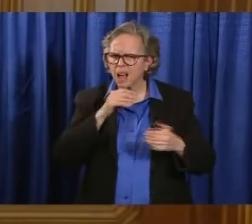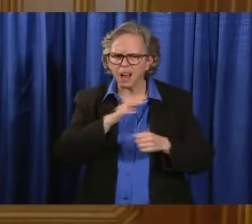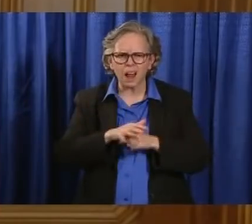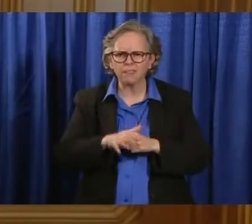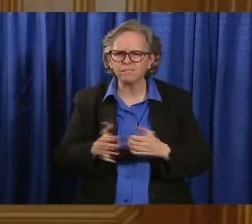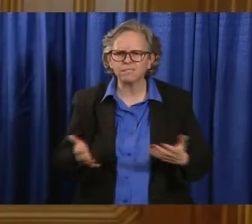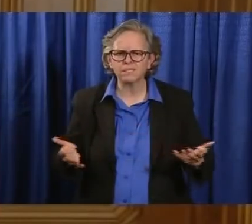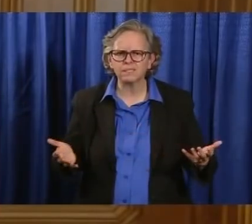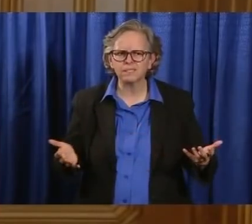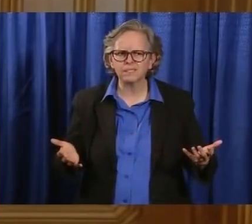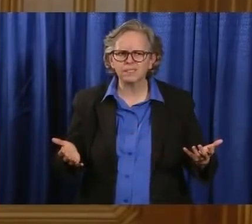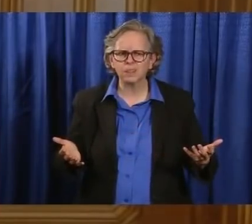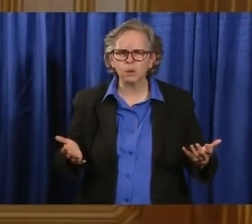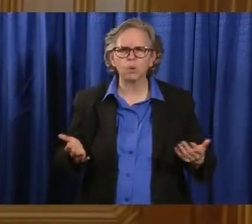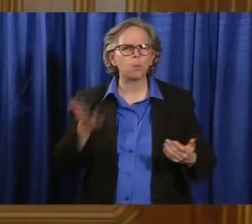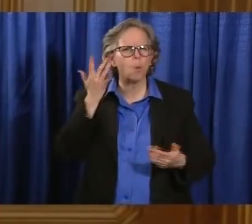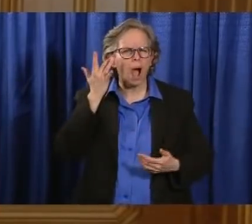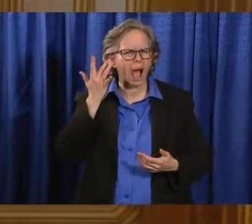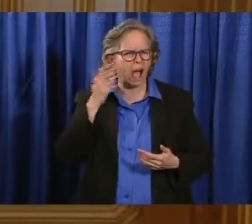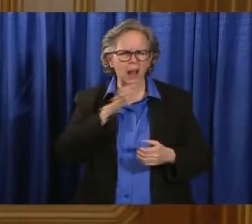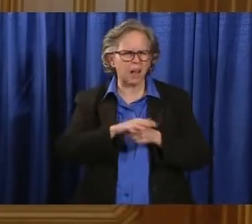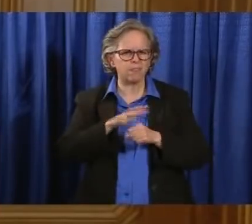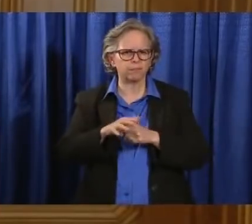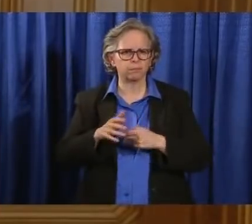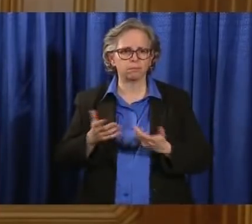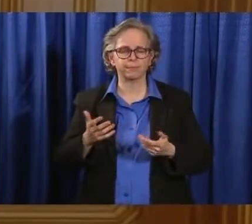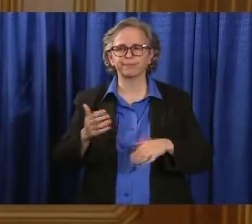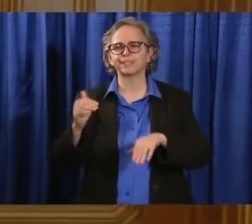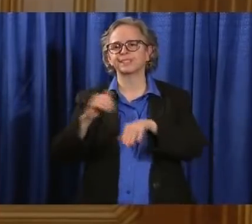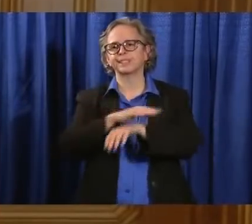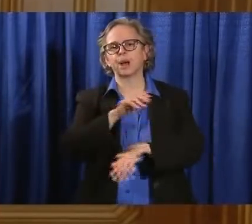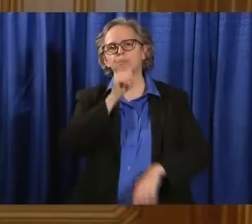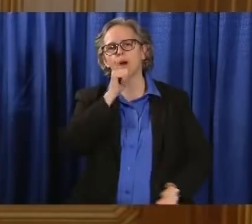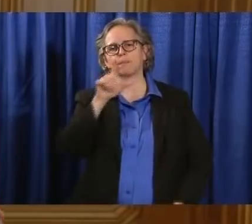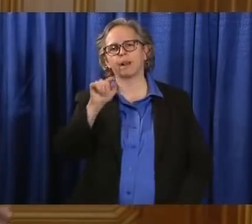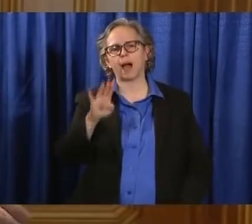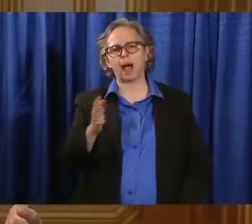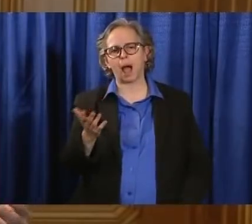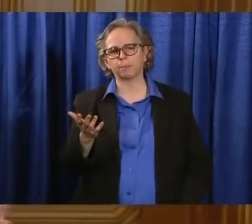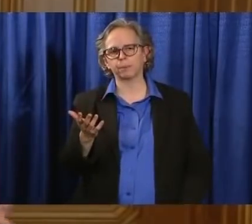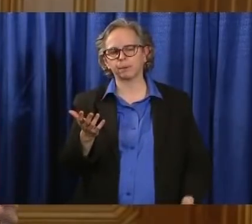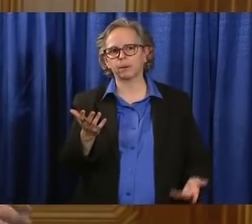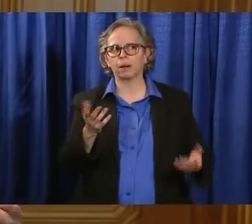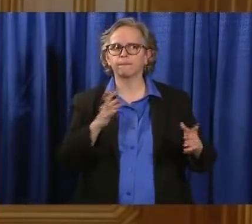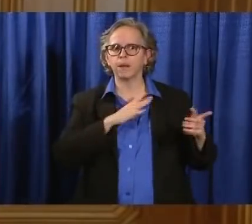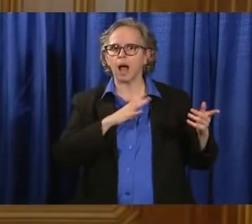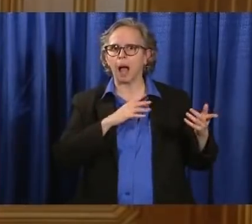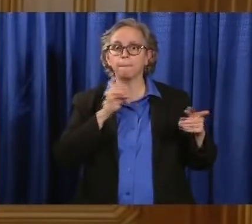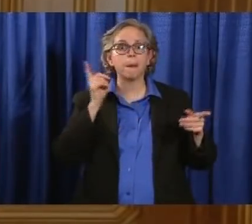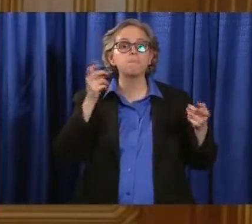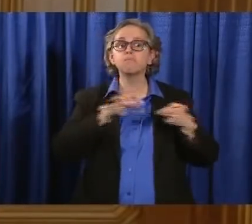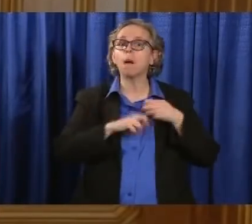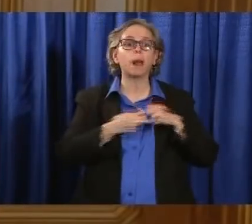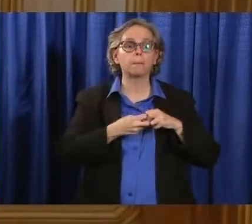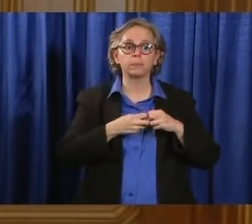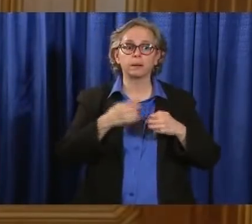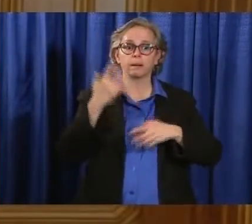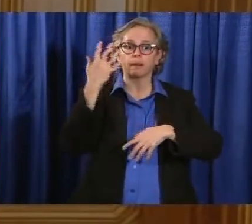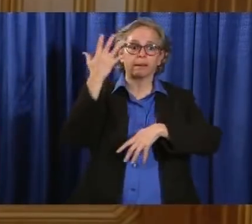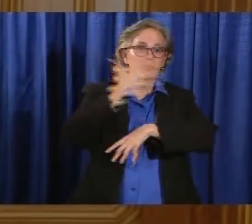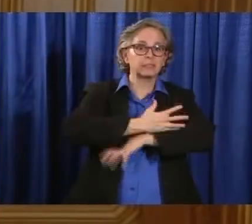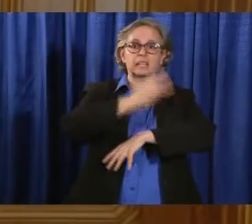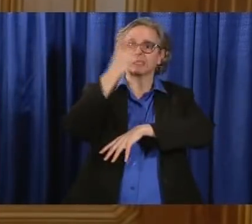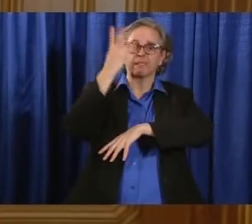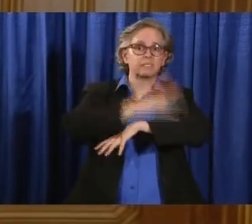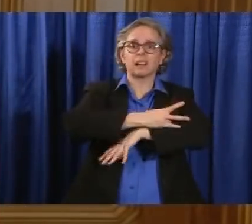have been going to the private labs, and that's okay, except it's been taking 6 days, 5 or 6 days. So we had to stop that. We said,